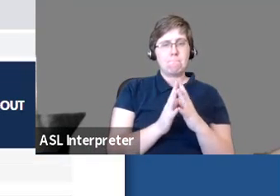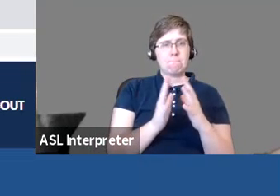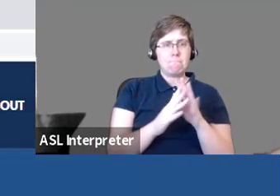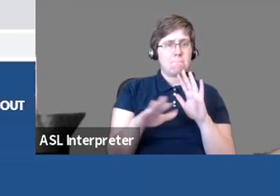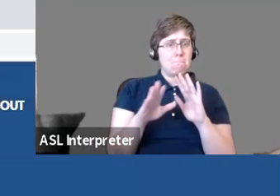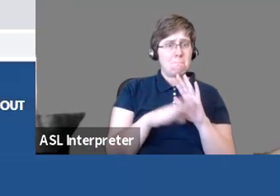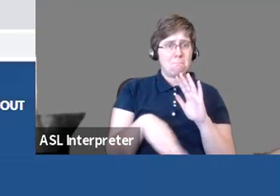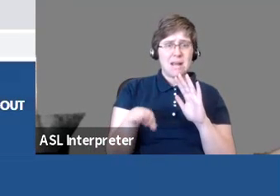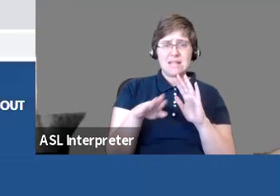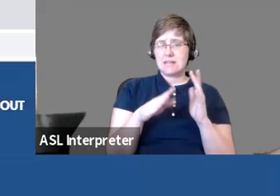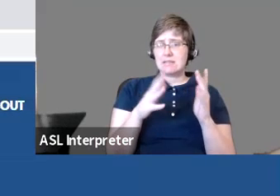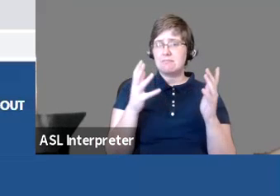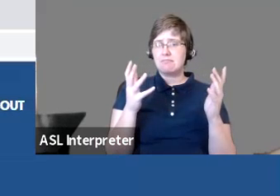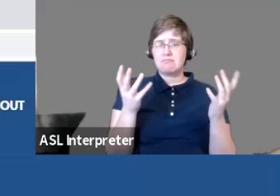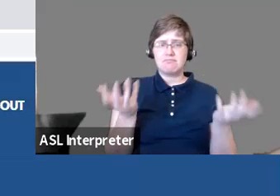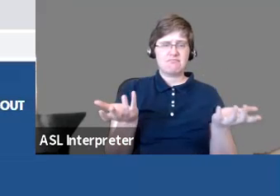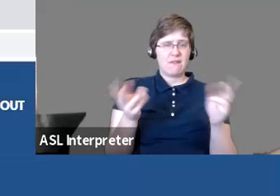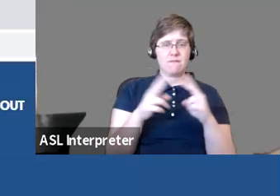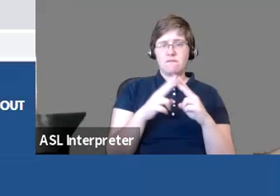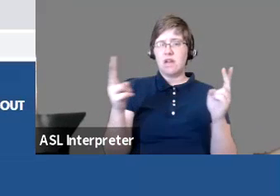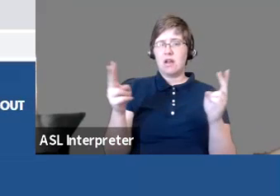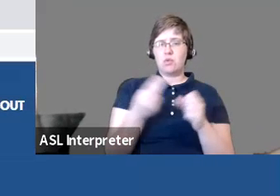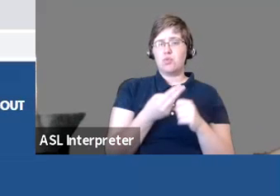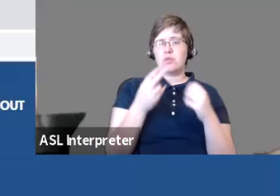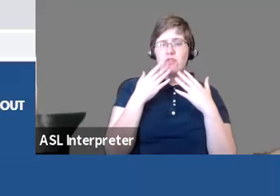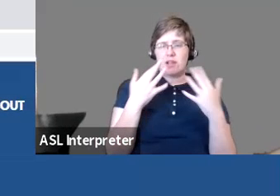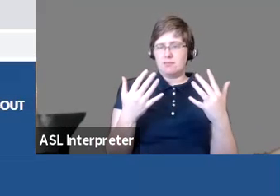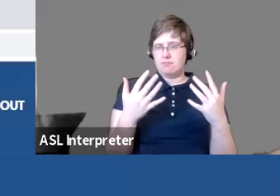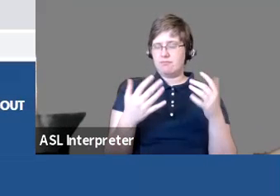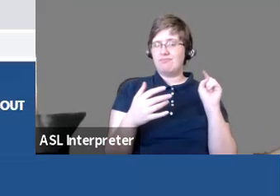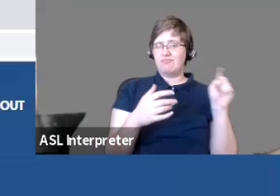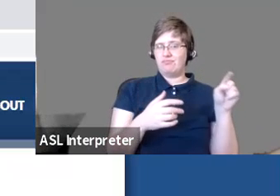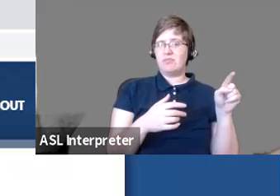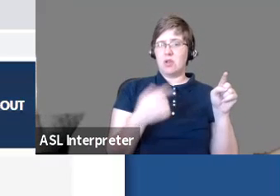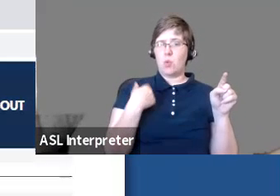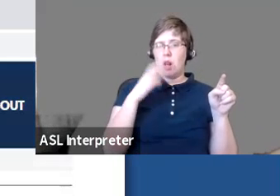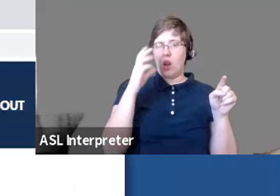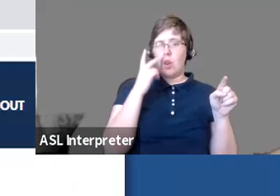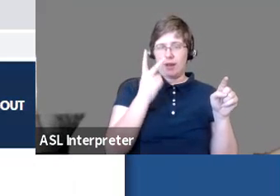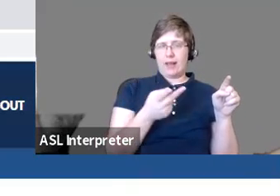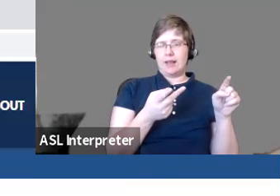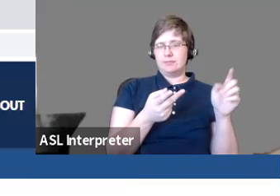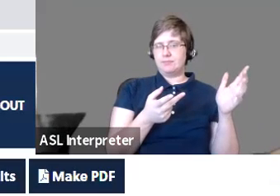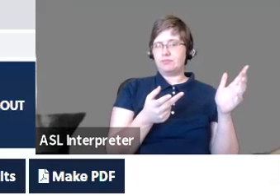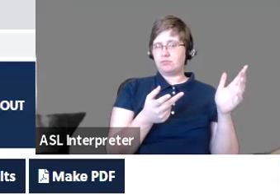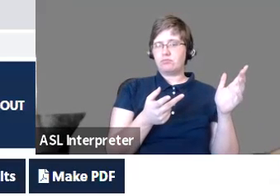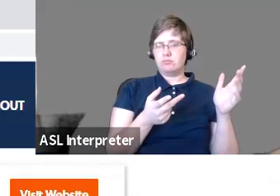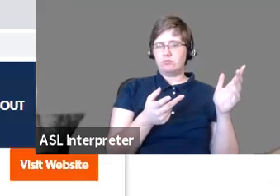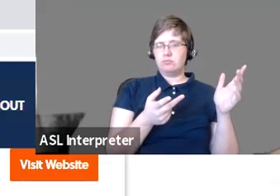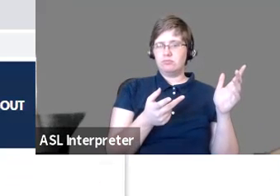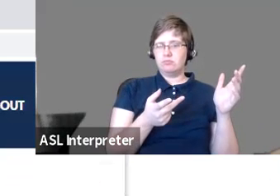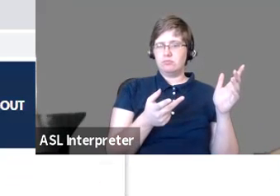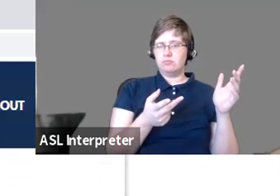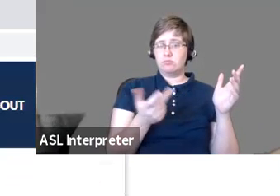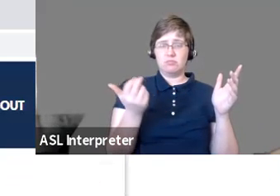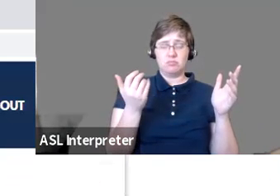Basically, it's very user-friendly. So this is what we're looking at. If there's any questions as far